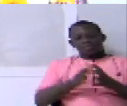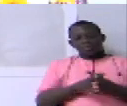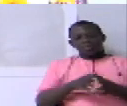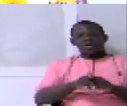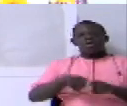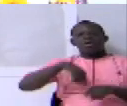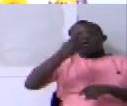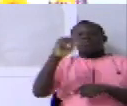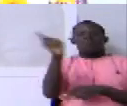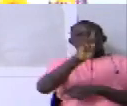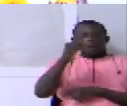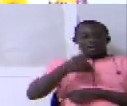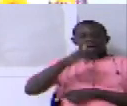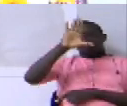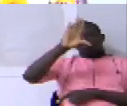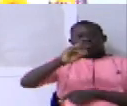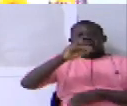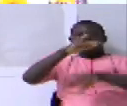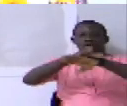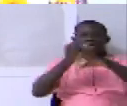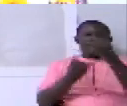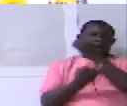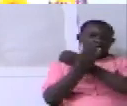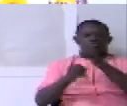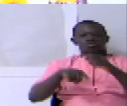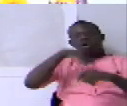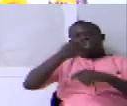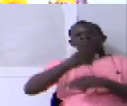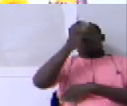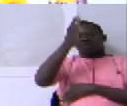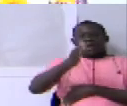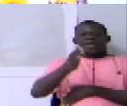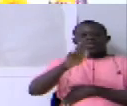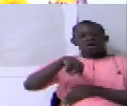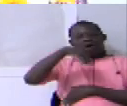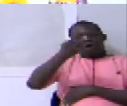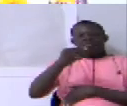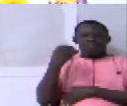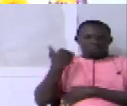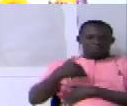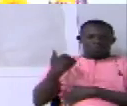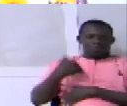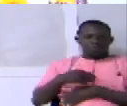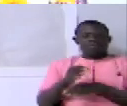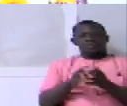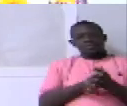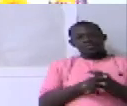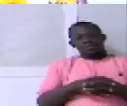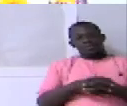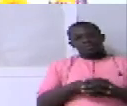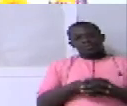of what I have did on the abuse of rights of people.